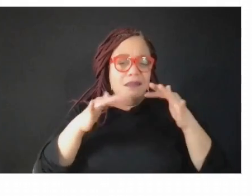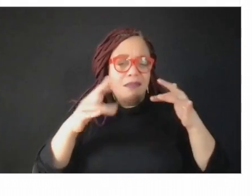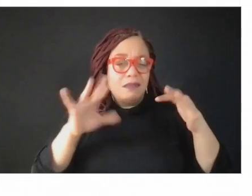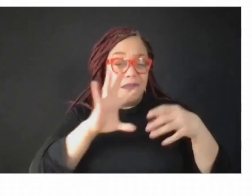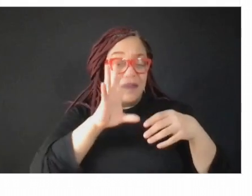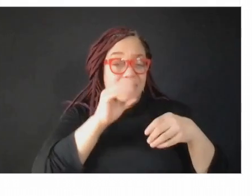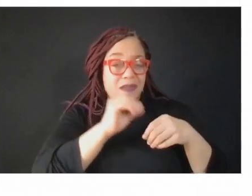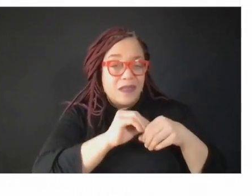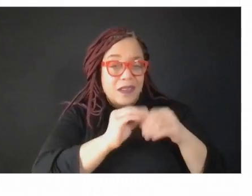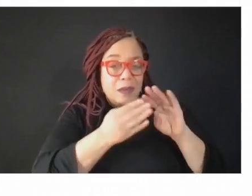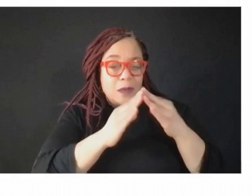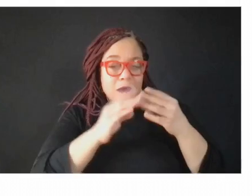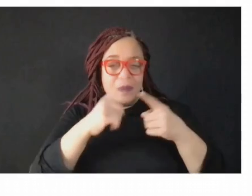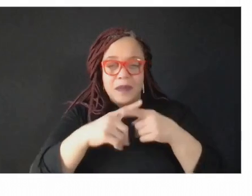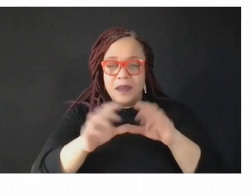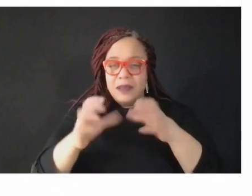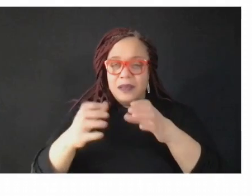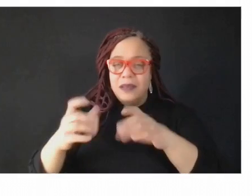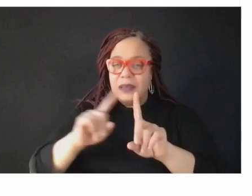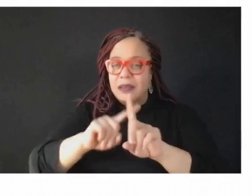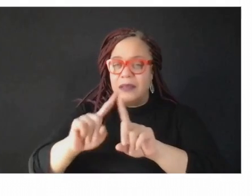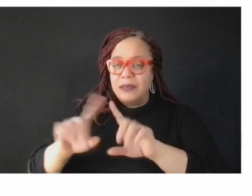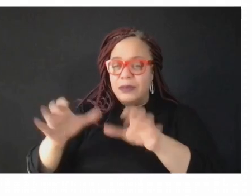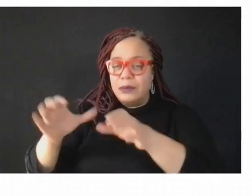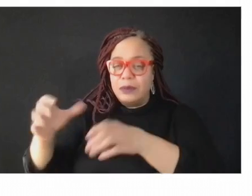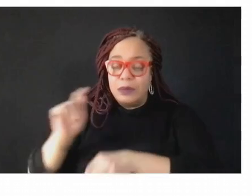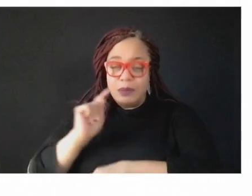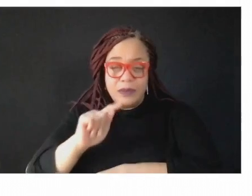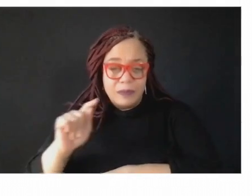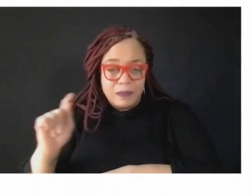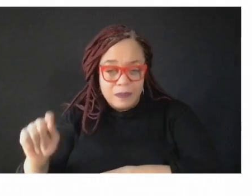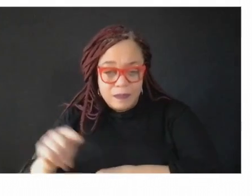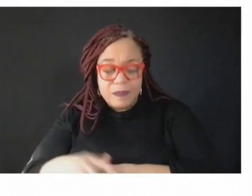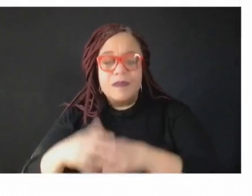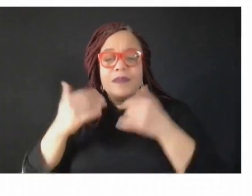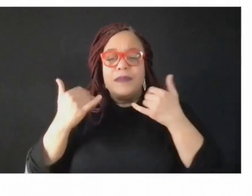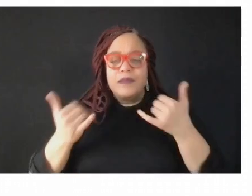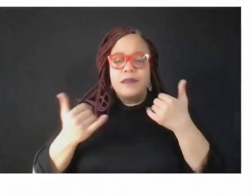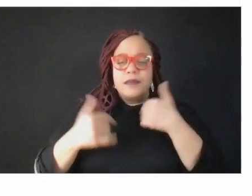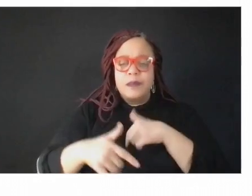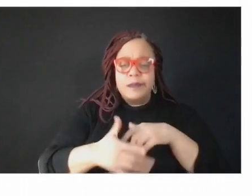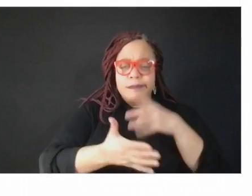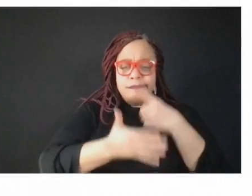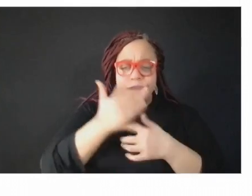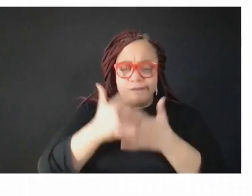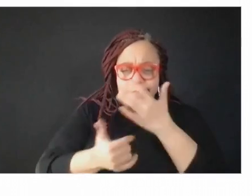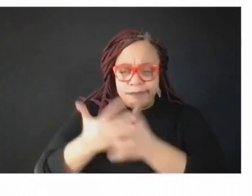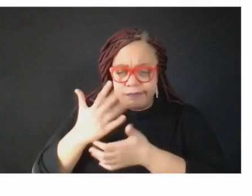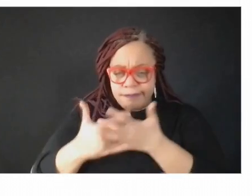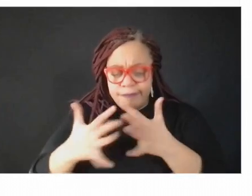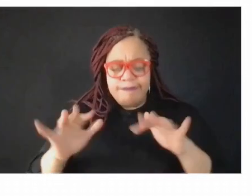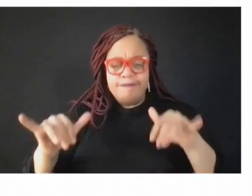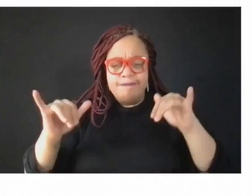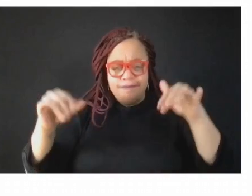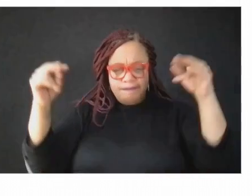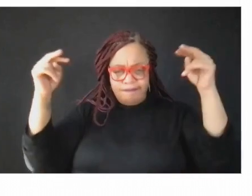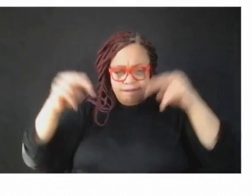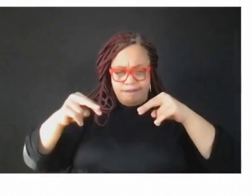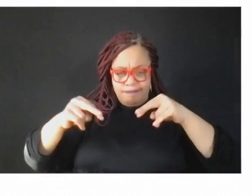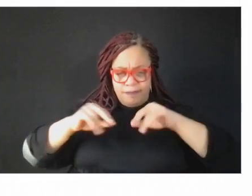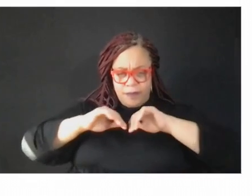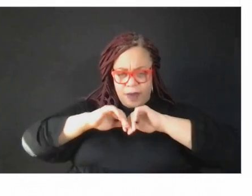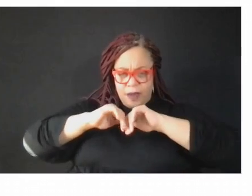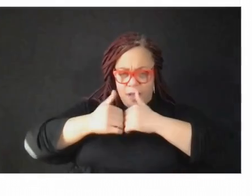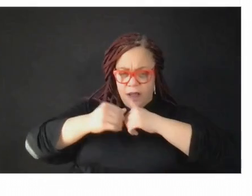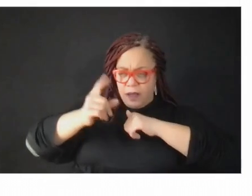So we spend a lot of time talking about how do diverse communities experience pepper